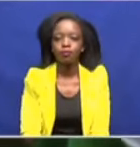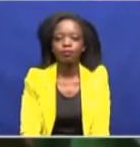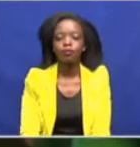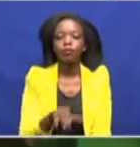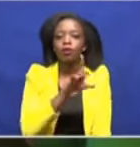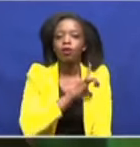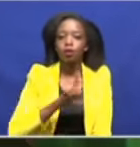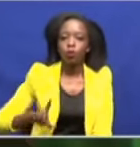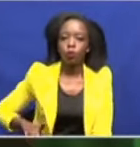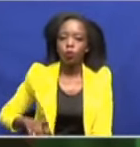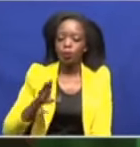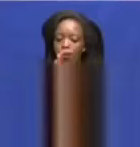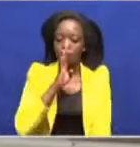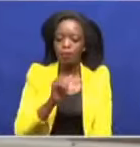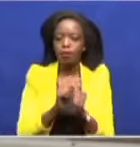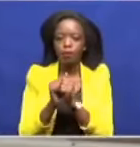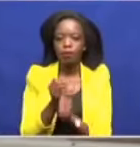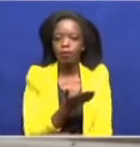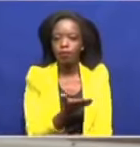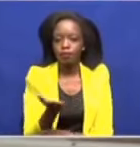Bwana awe nanyi.